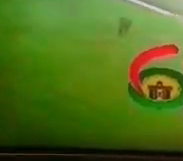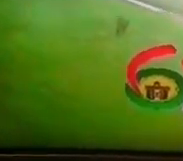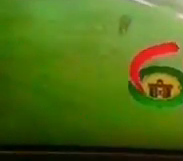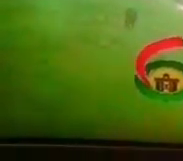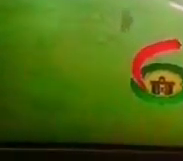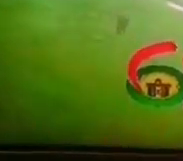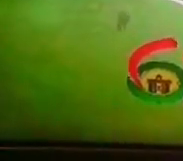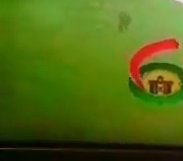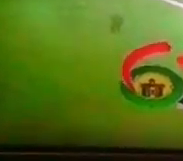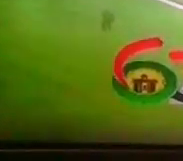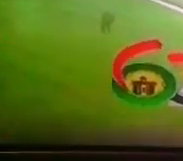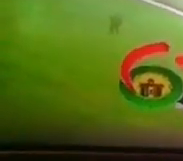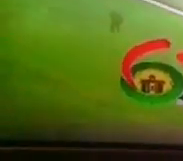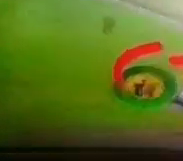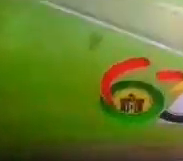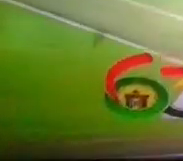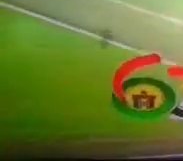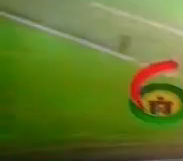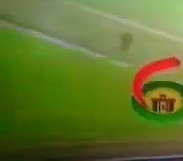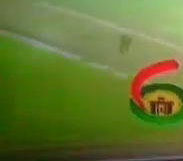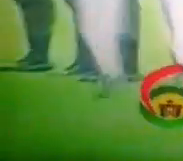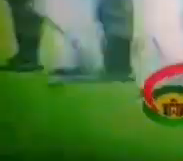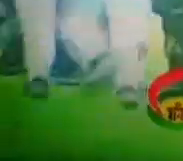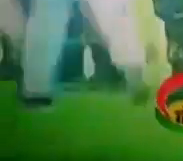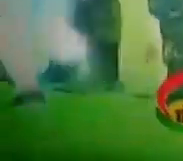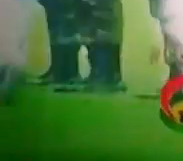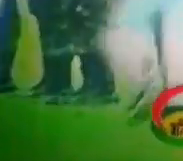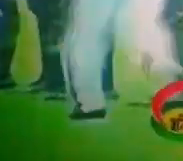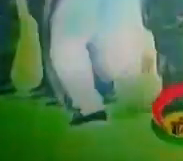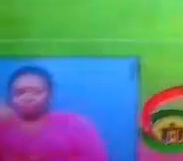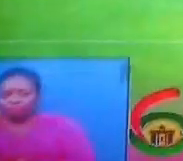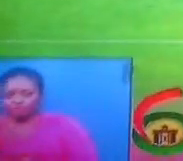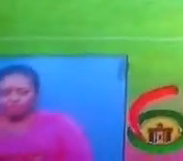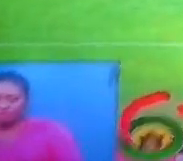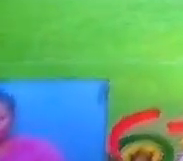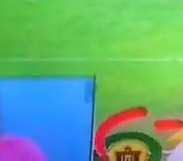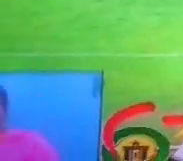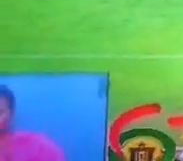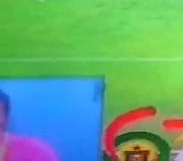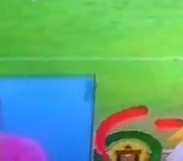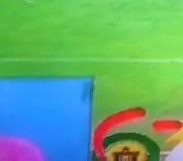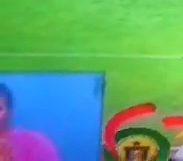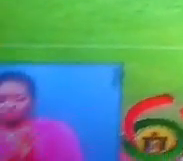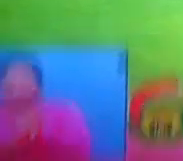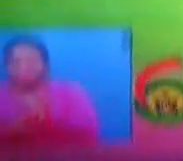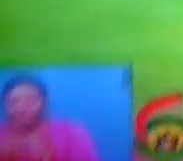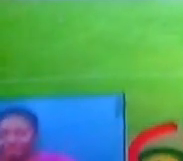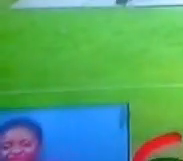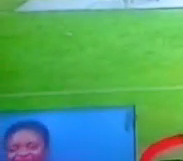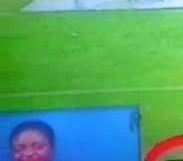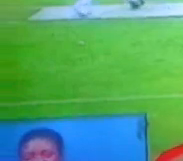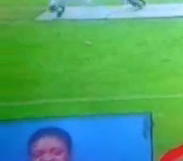with determination. I believe everything in life is about determination. Display, and now we are having the